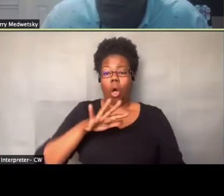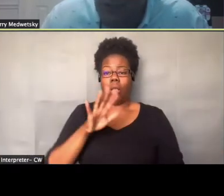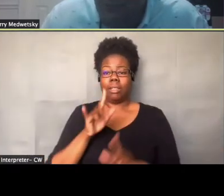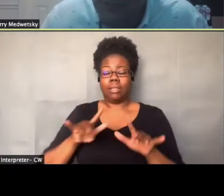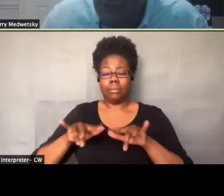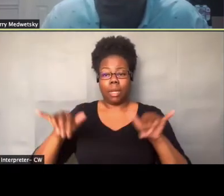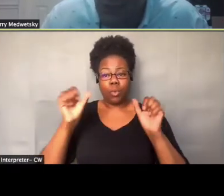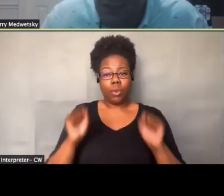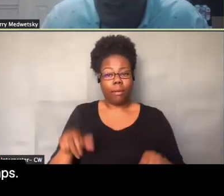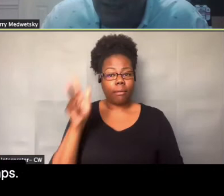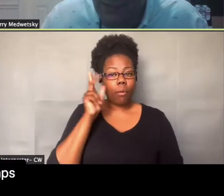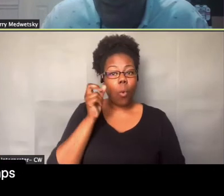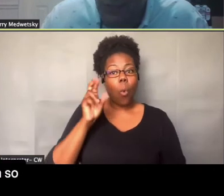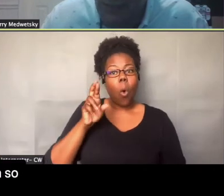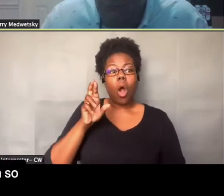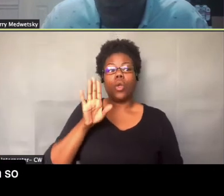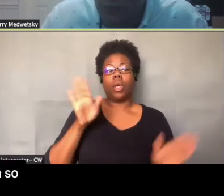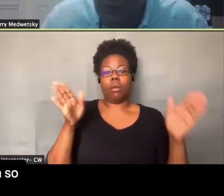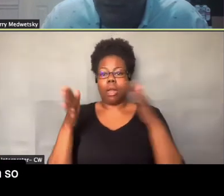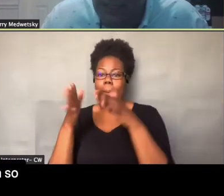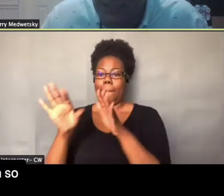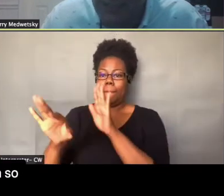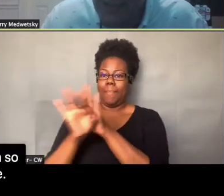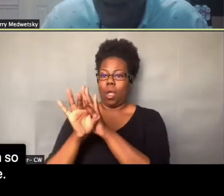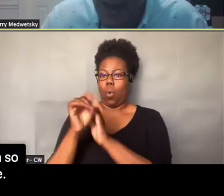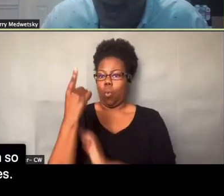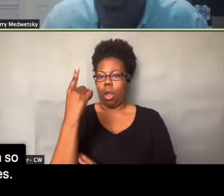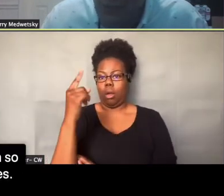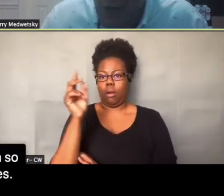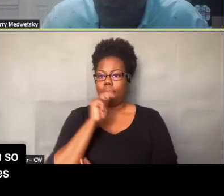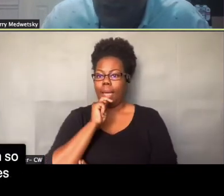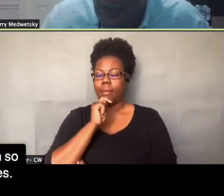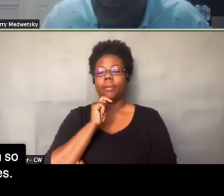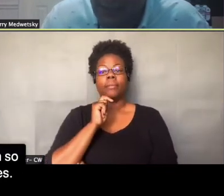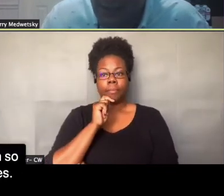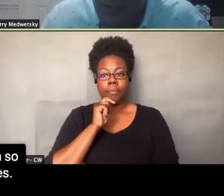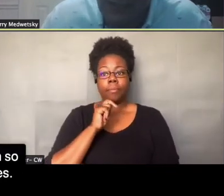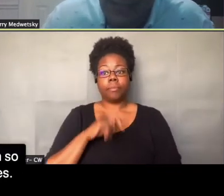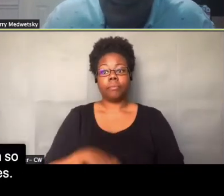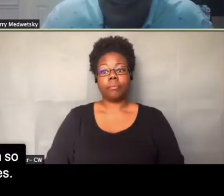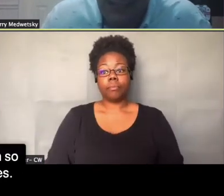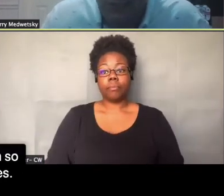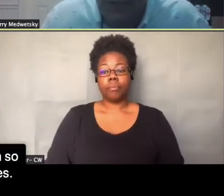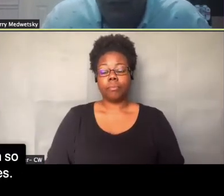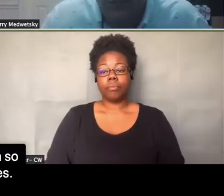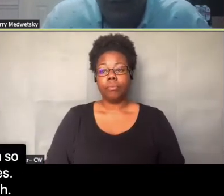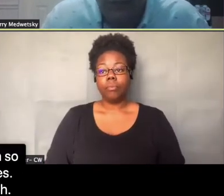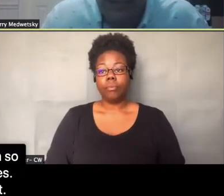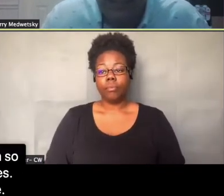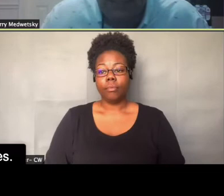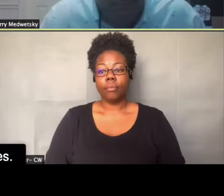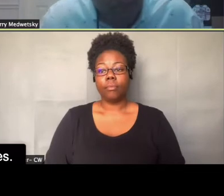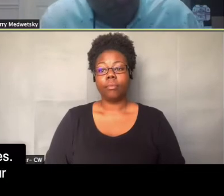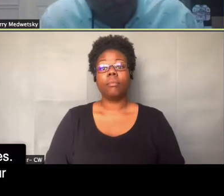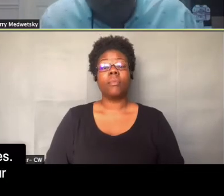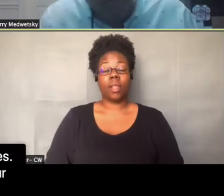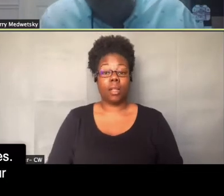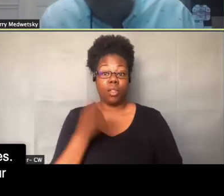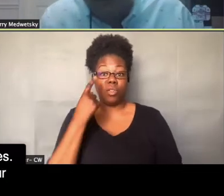well, like the Roger Pen, so you can connect this to different Bluetooth devices. And with the Roger Select, send the signal right to your hearing aids.